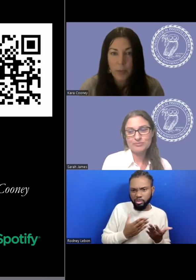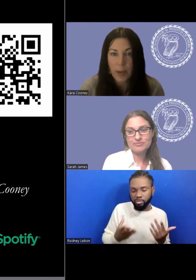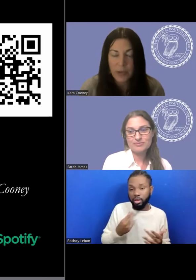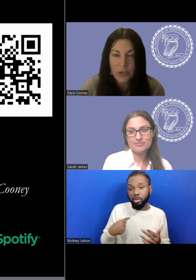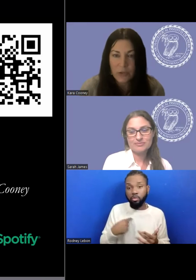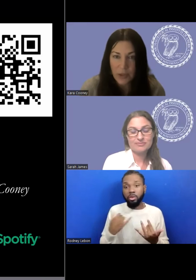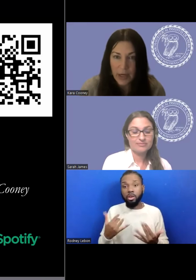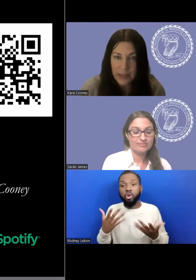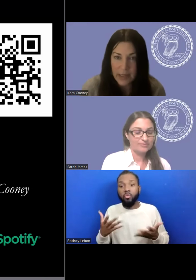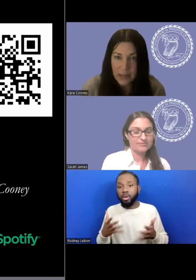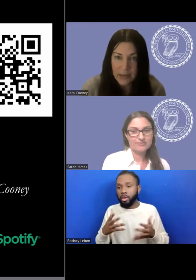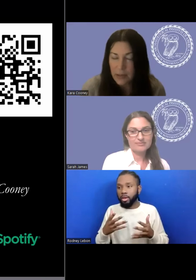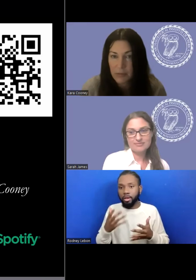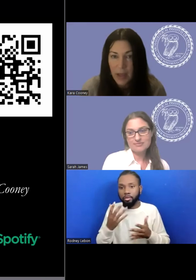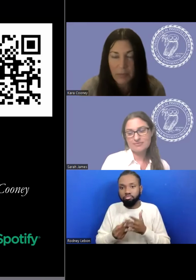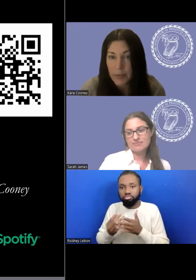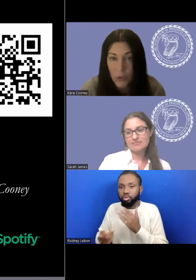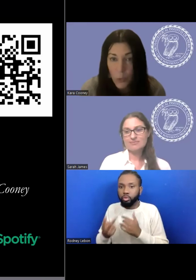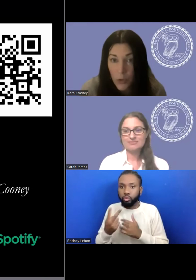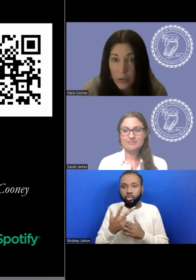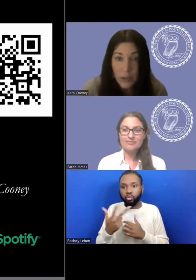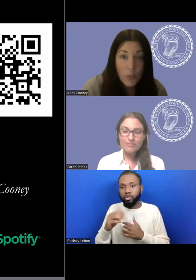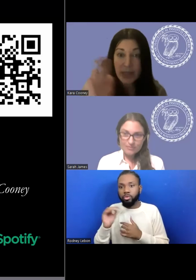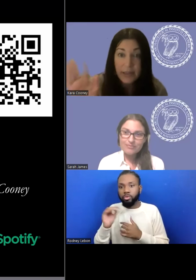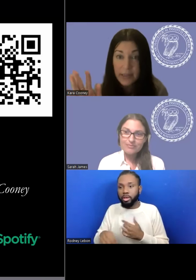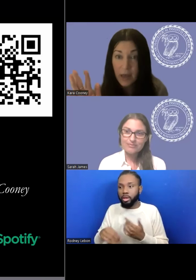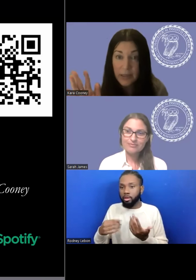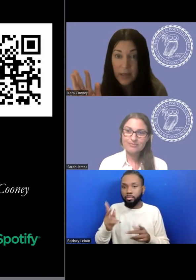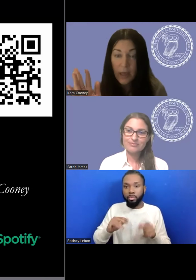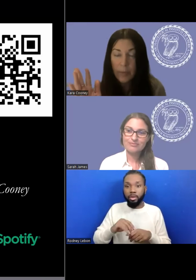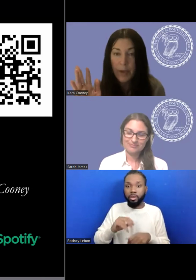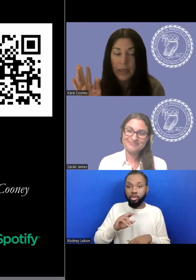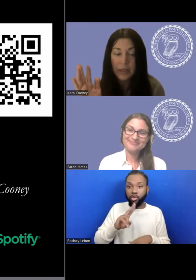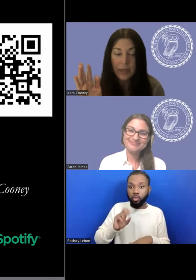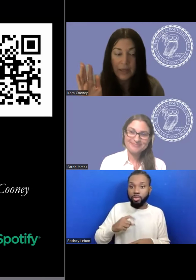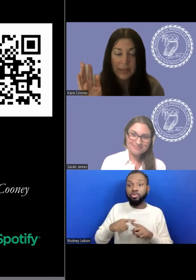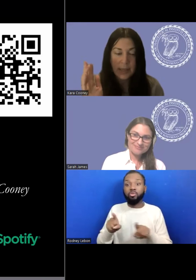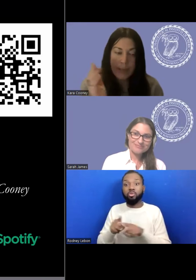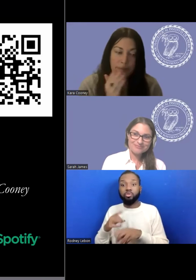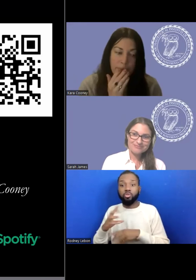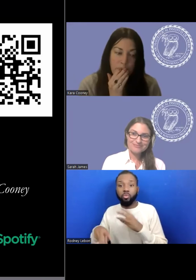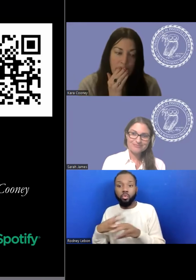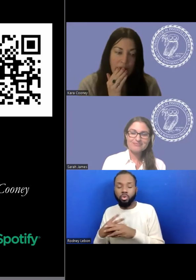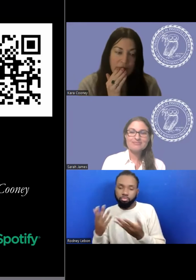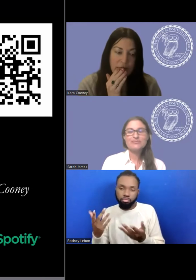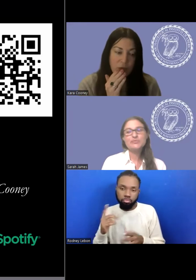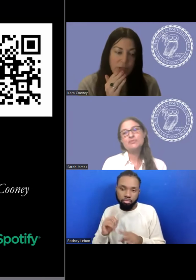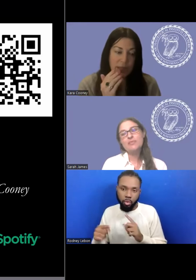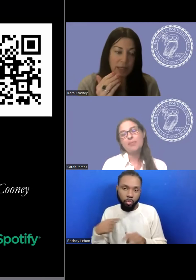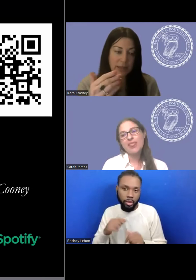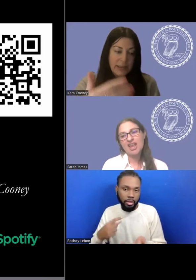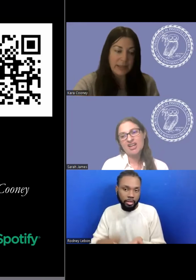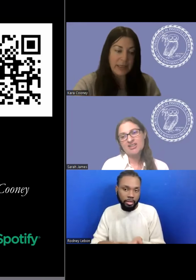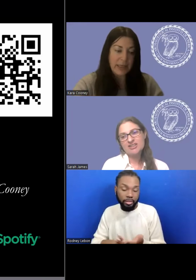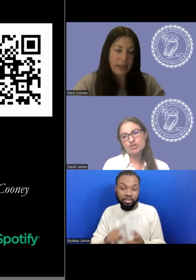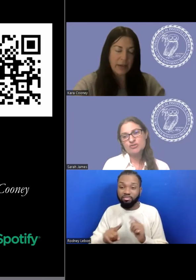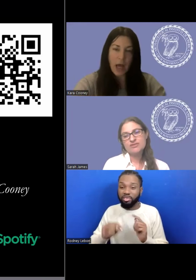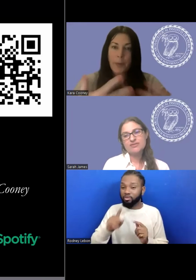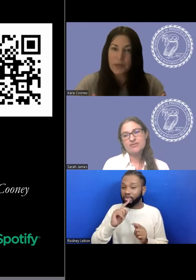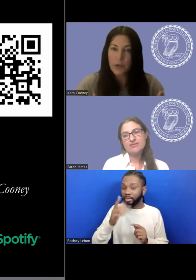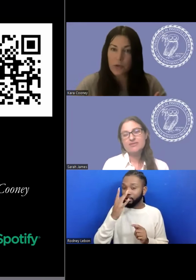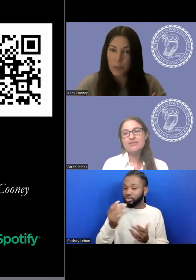3% of the population of the United States and maybe the world, we can discuss. But it's an interesting thing to